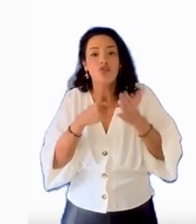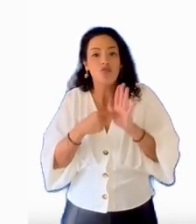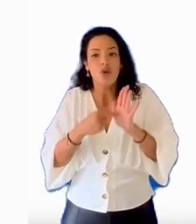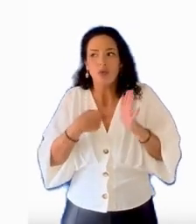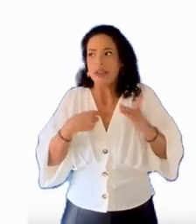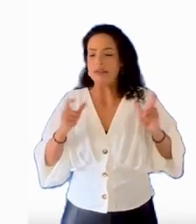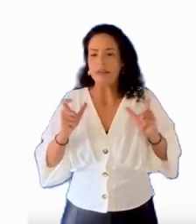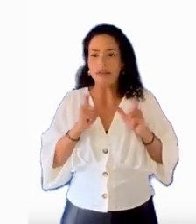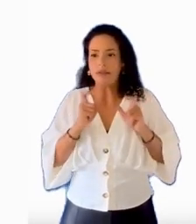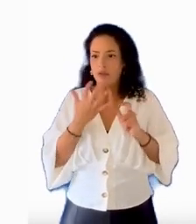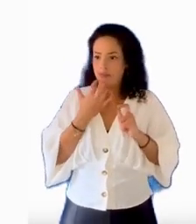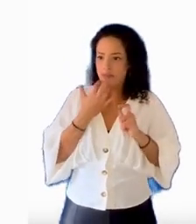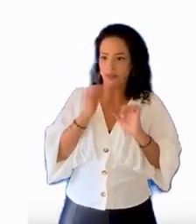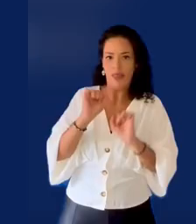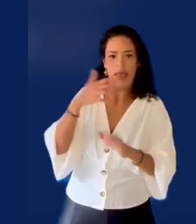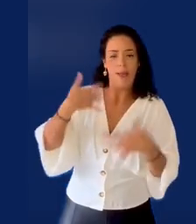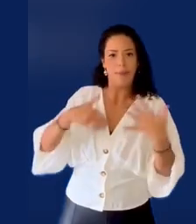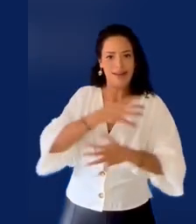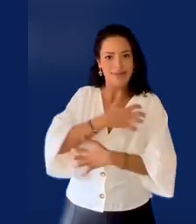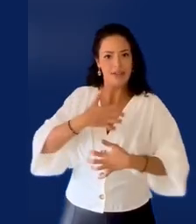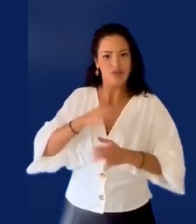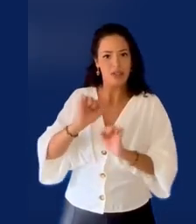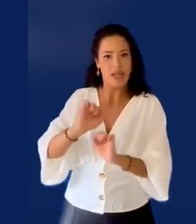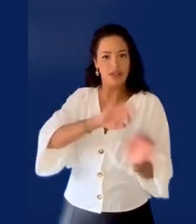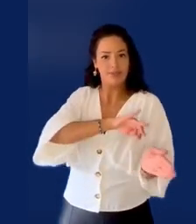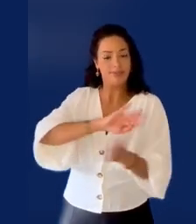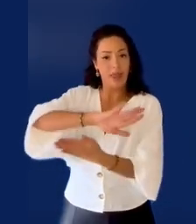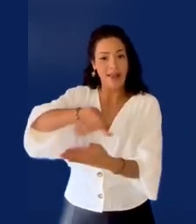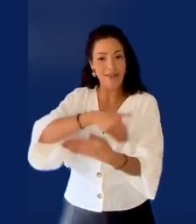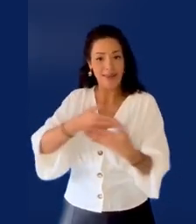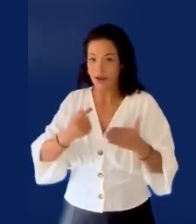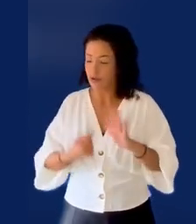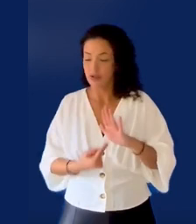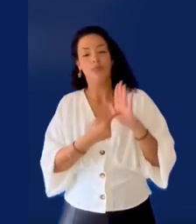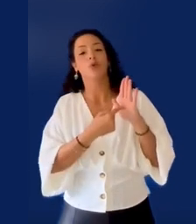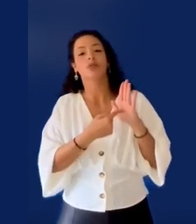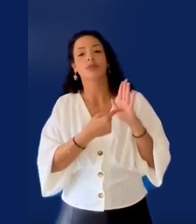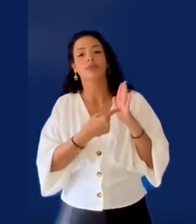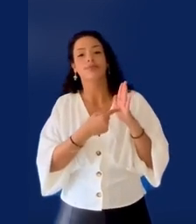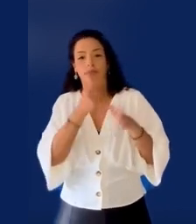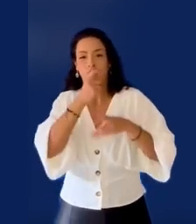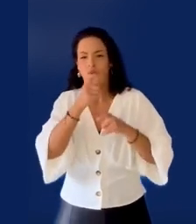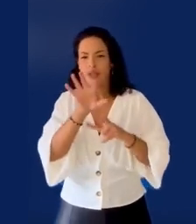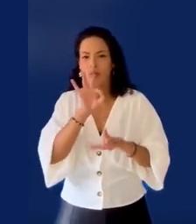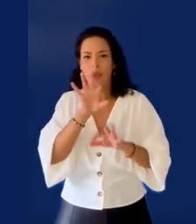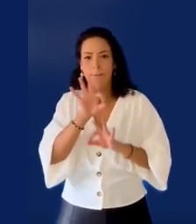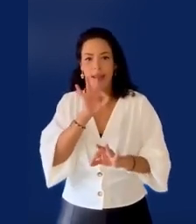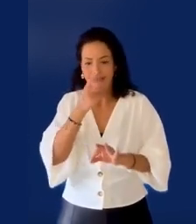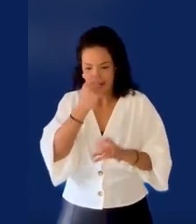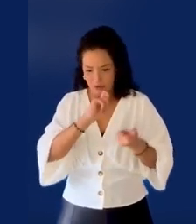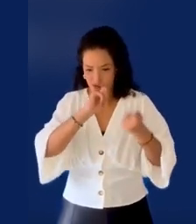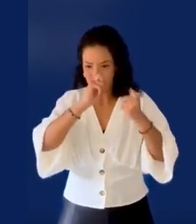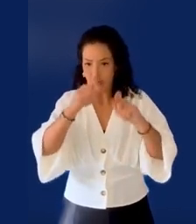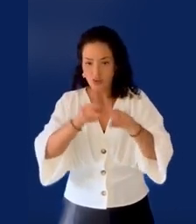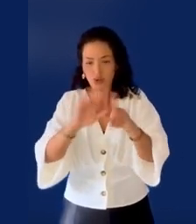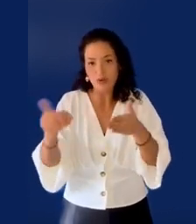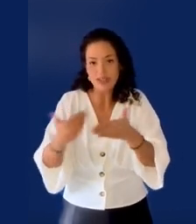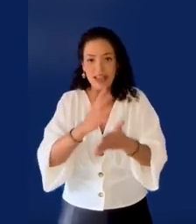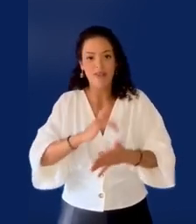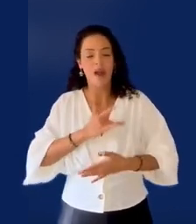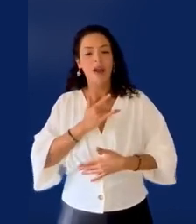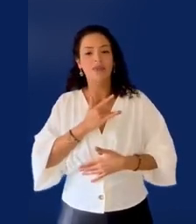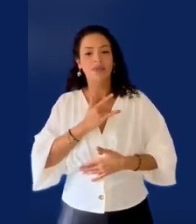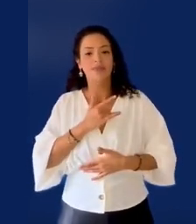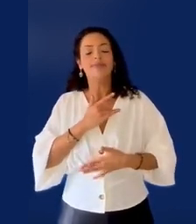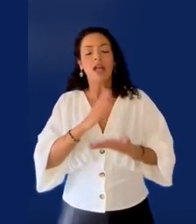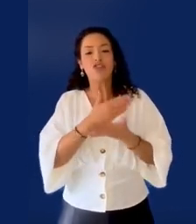to tolerate their pain and distress. Language matters. The words that we choose can both change and save lives. In chapter